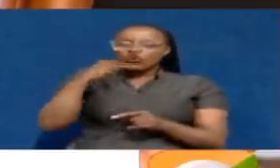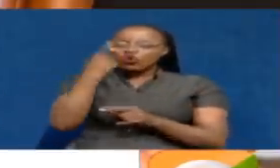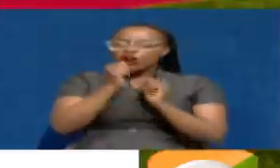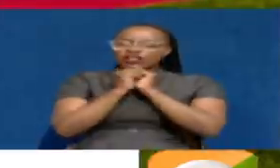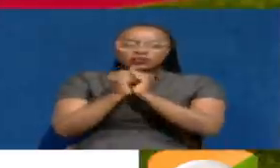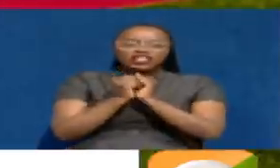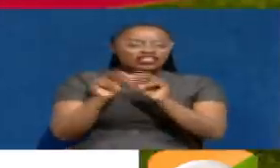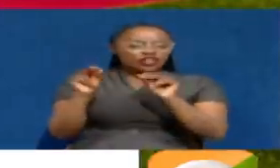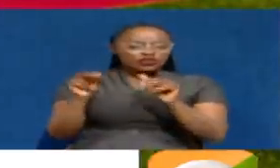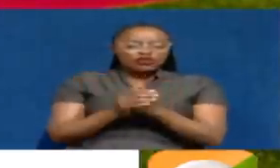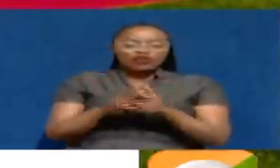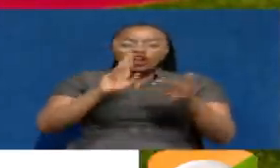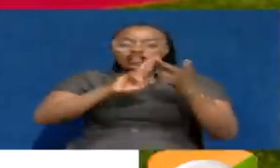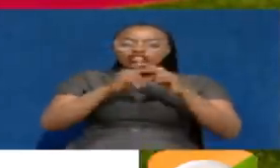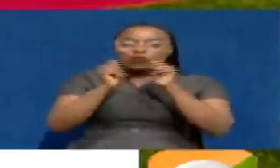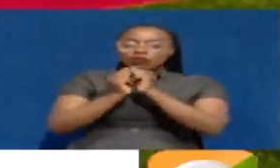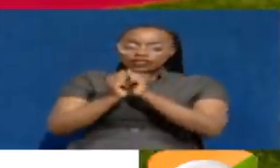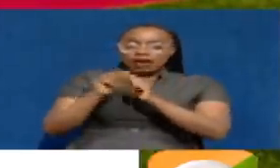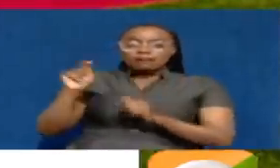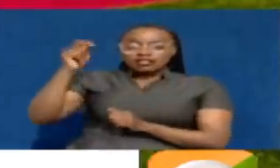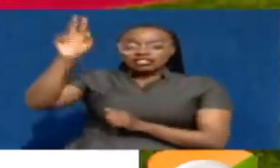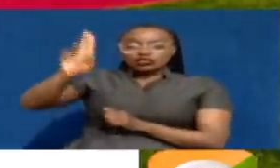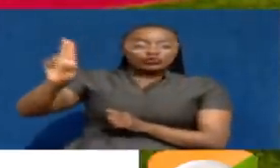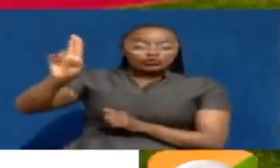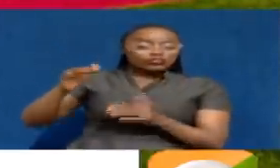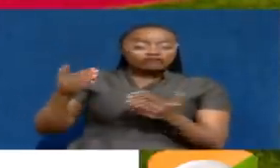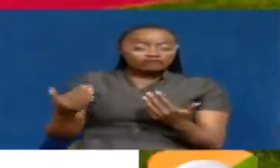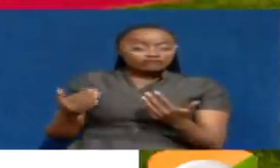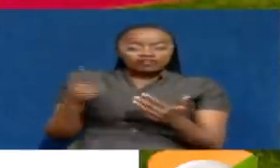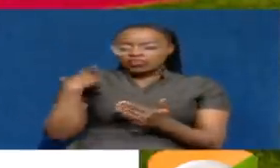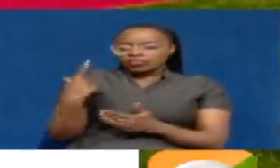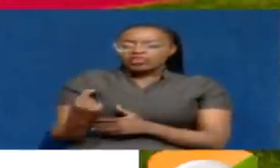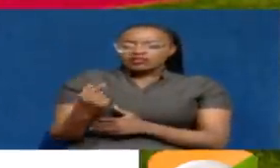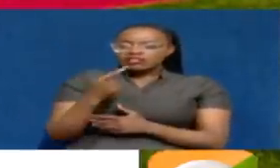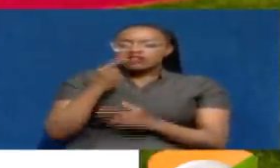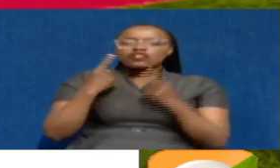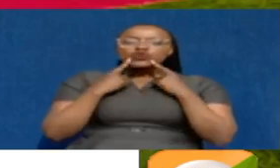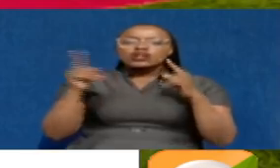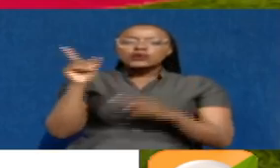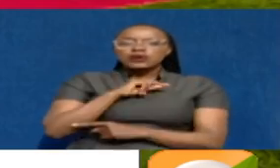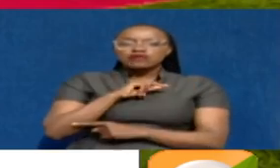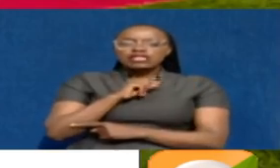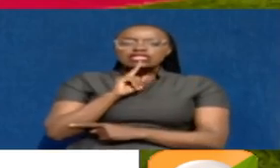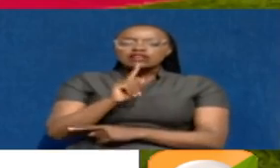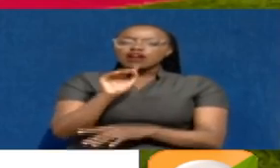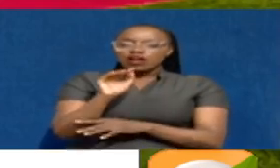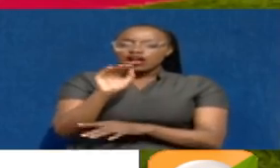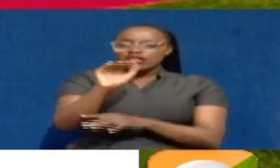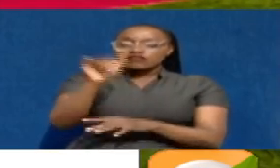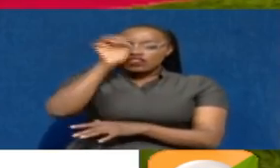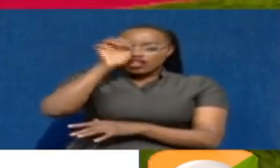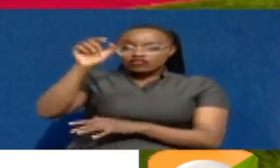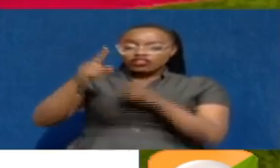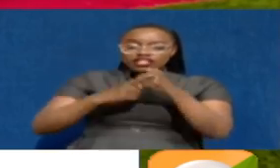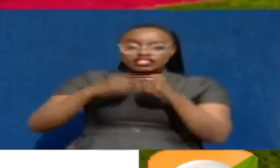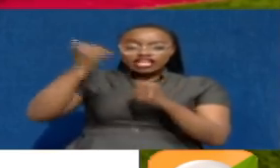nao. Your relationship with the President Uhuru Kenyatta, the other day you released a statement urging him on the rejection of the